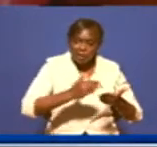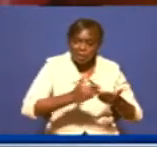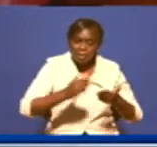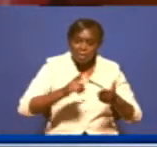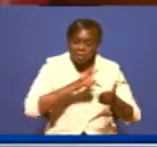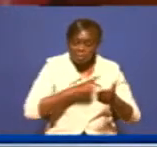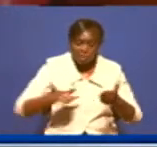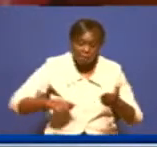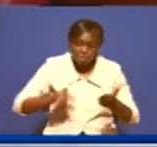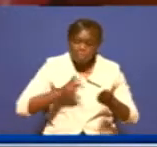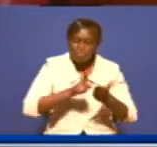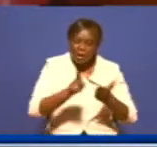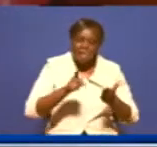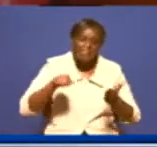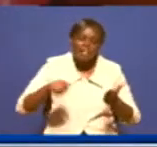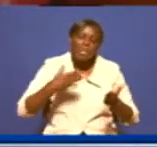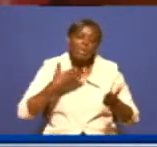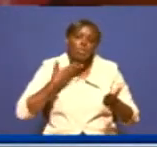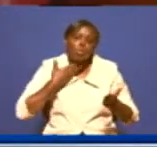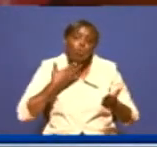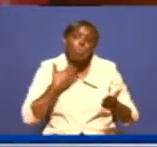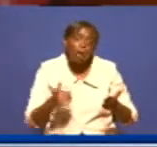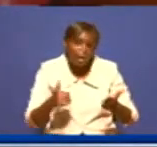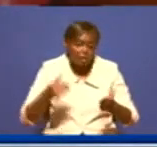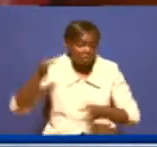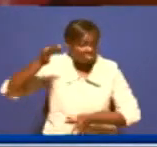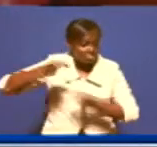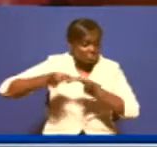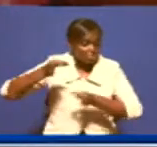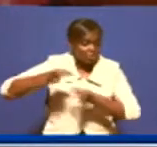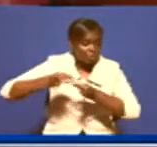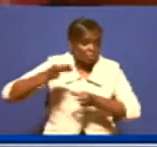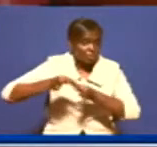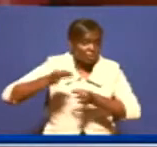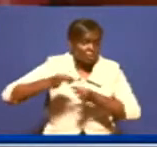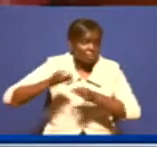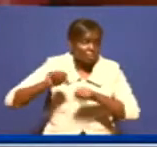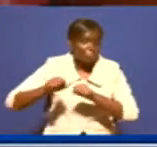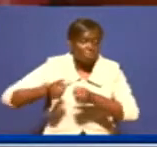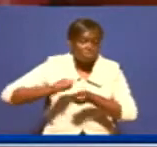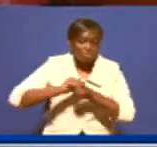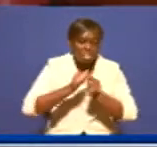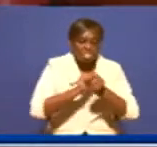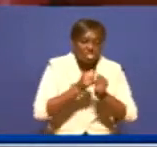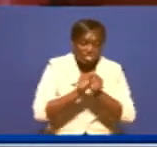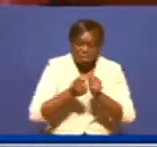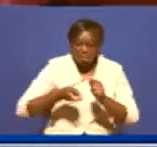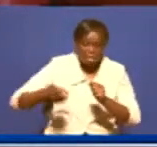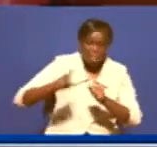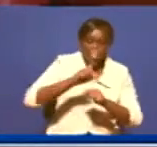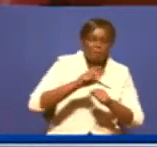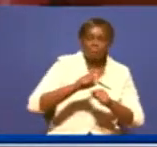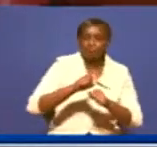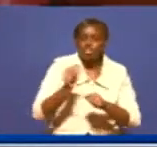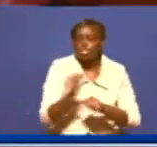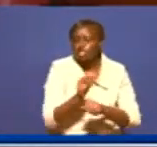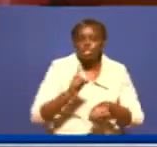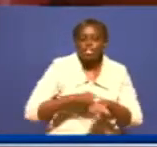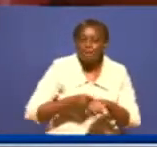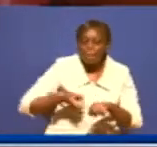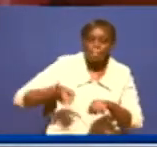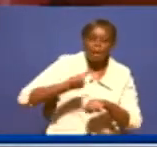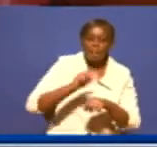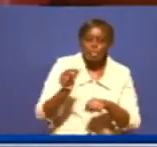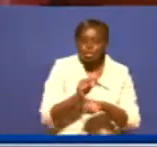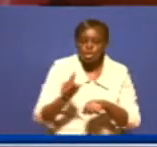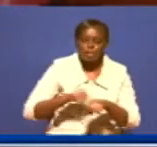the price they wanted, depending, they could even change within no time and without even